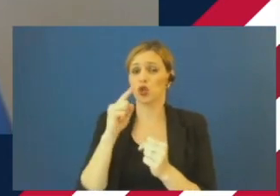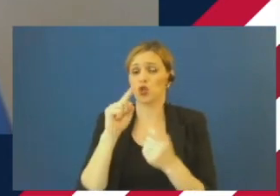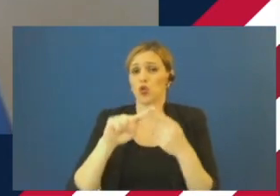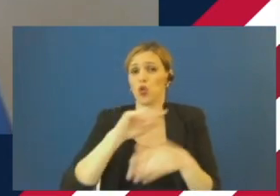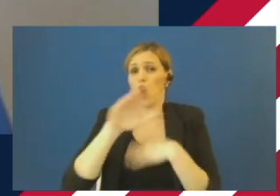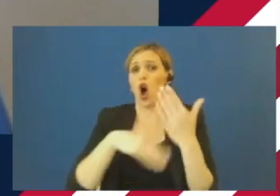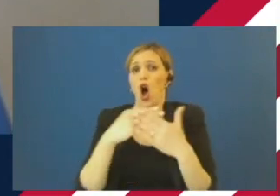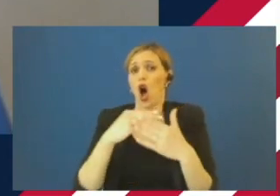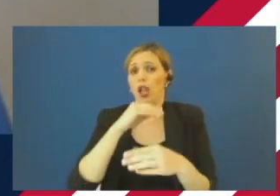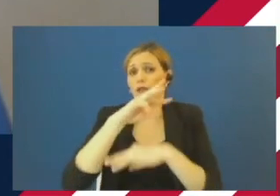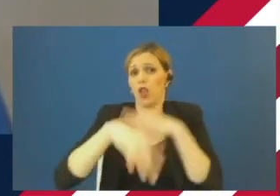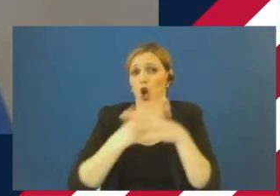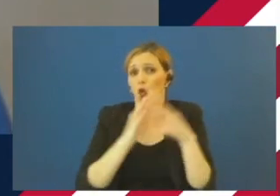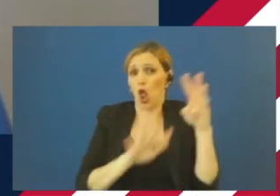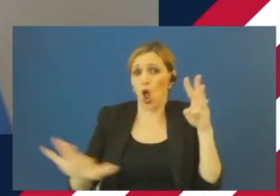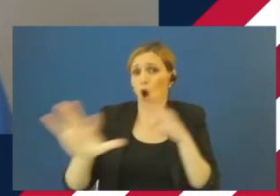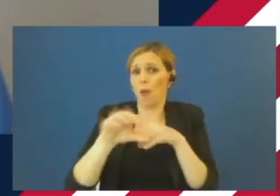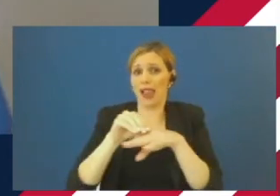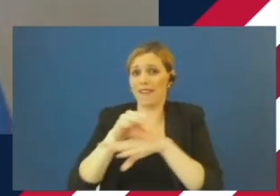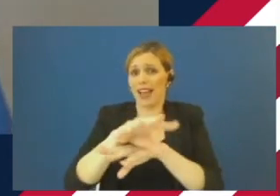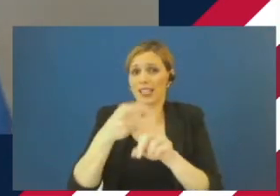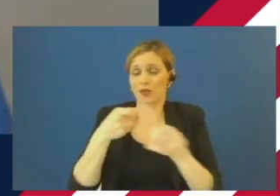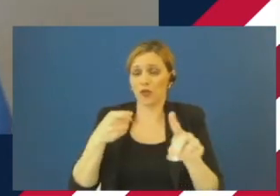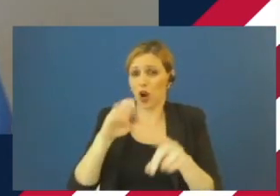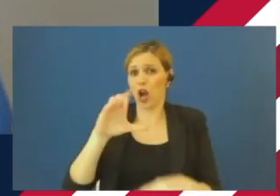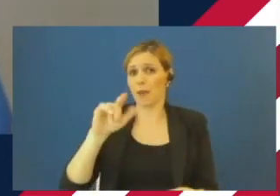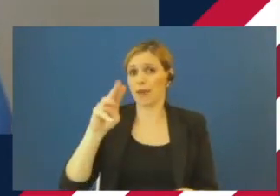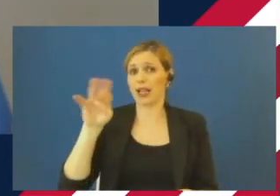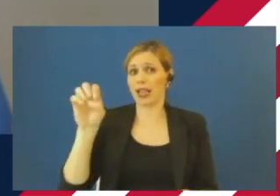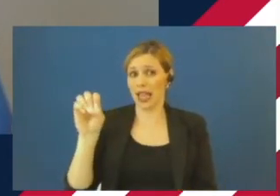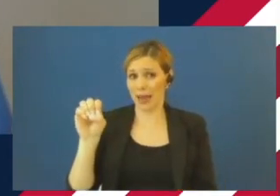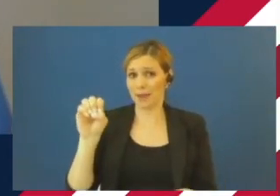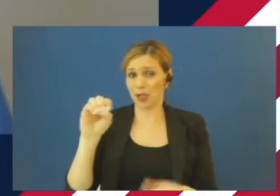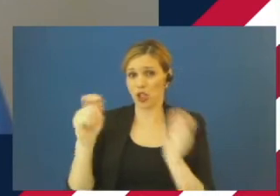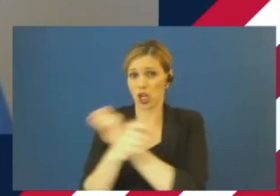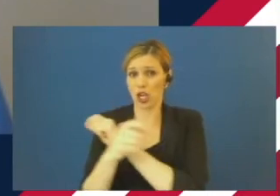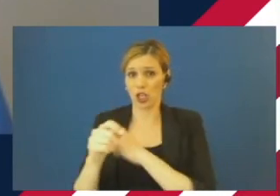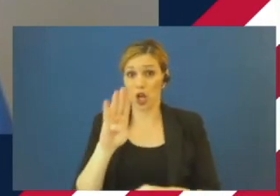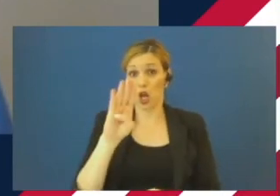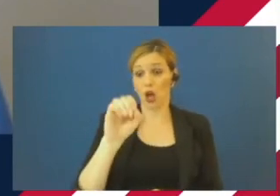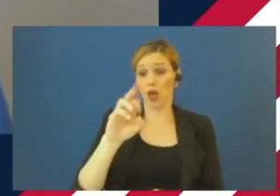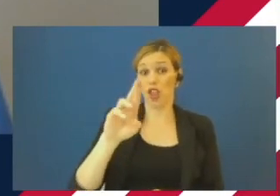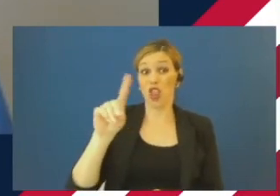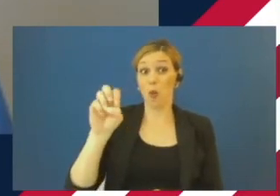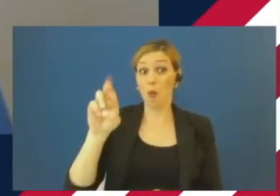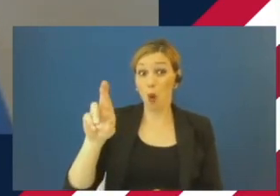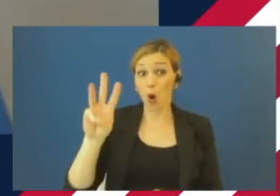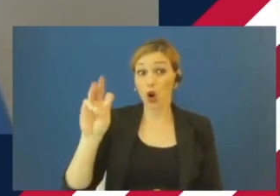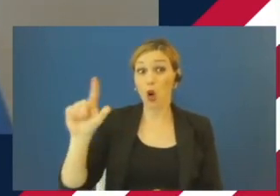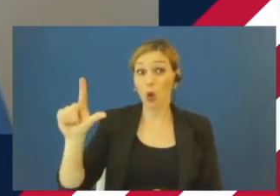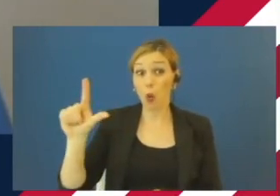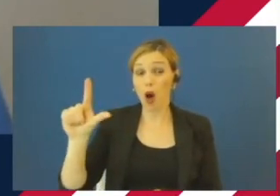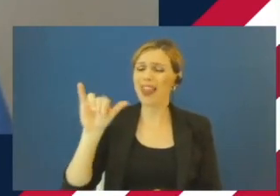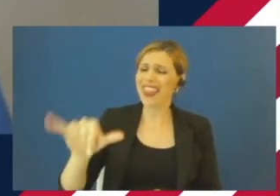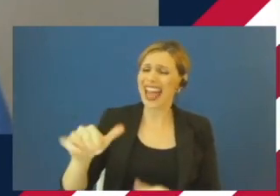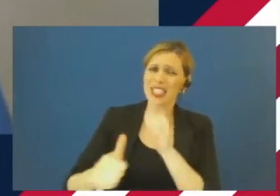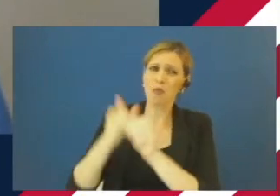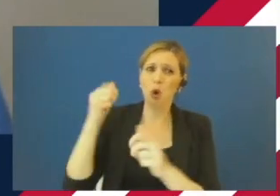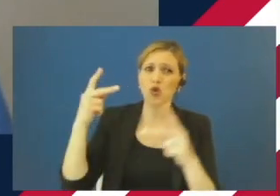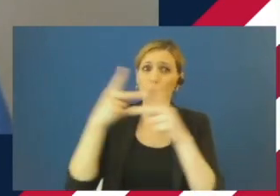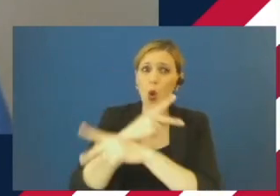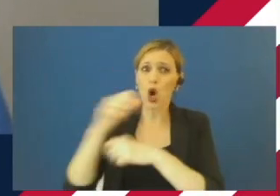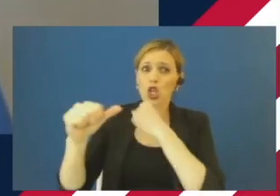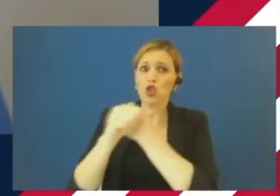climate change. Today, the border wall represents the most significant threat to Latino communities along the